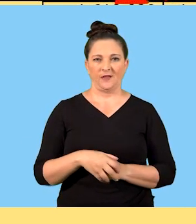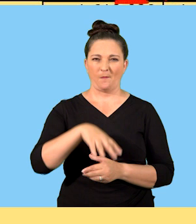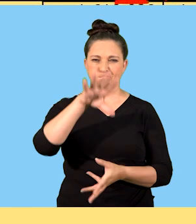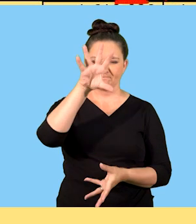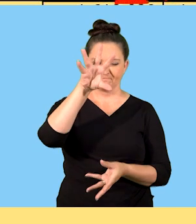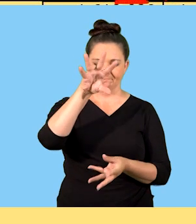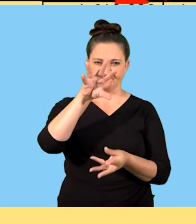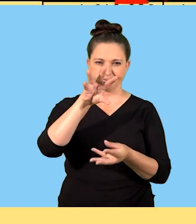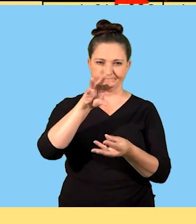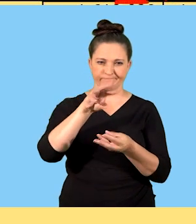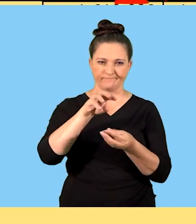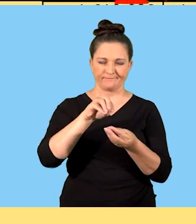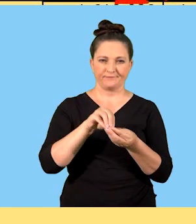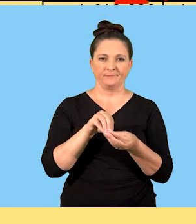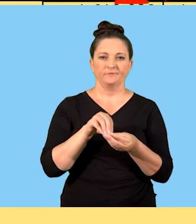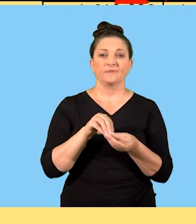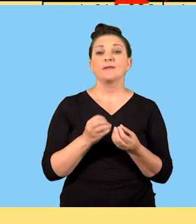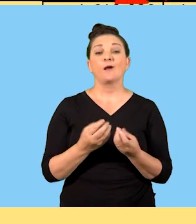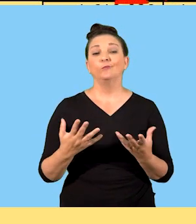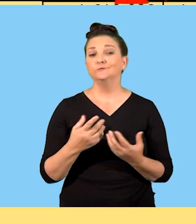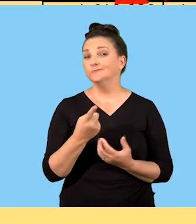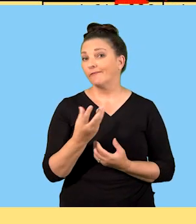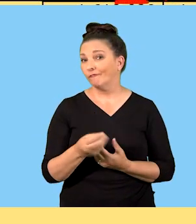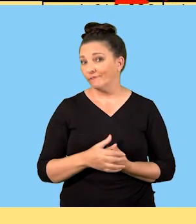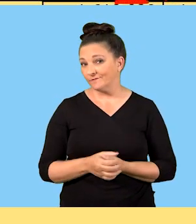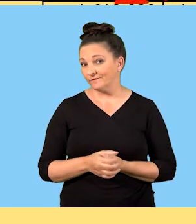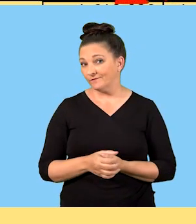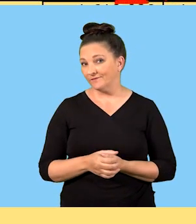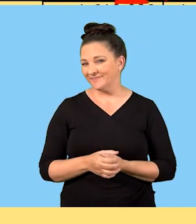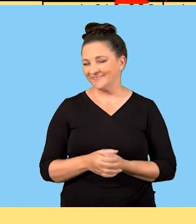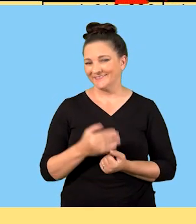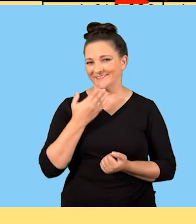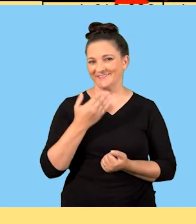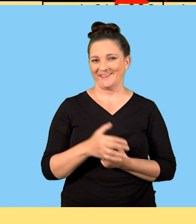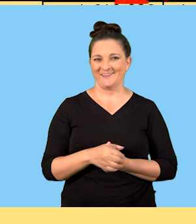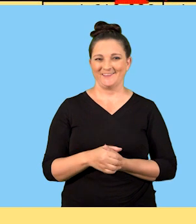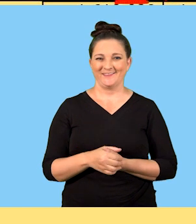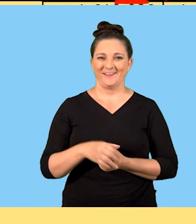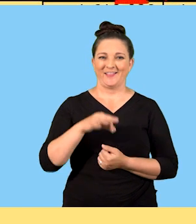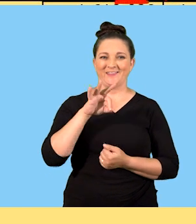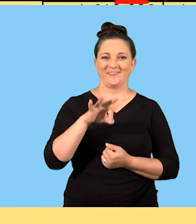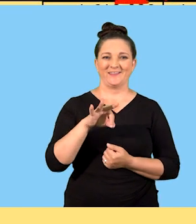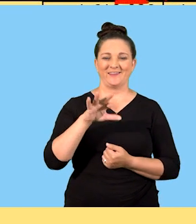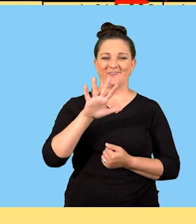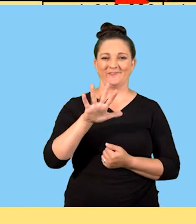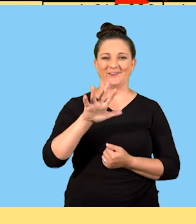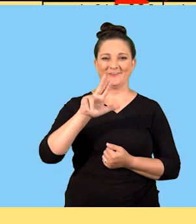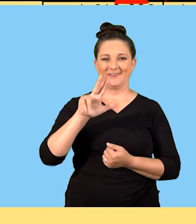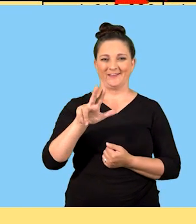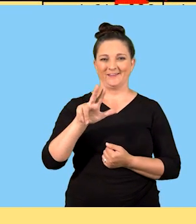5,000. After you have punched these figures in your calculator, how much do you get? Thank you. You